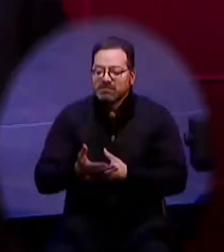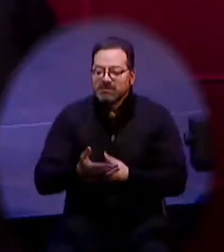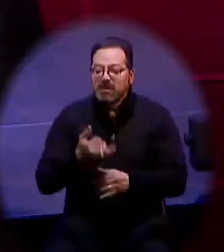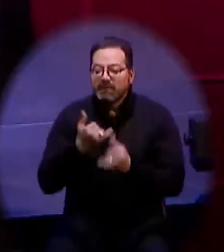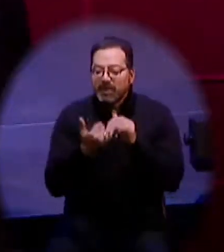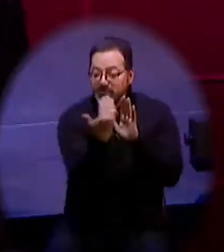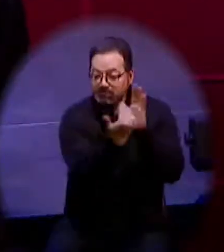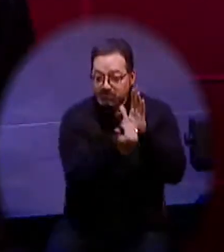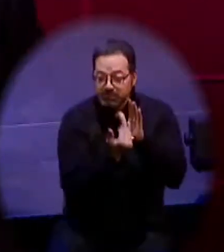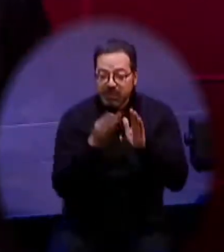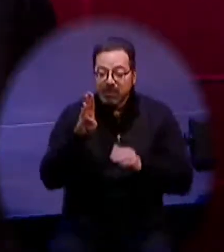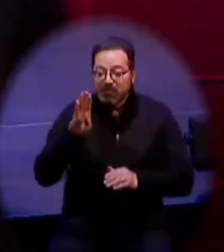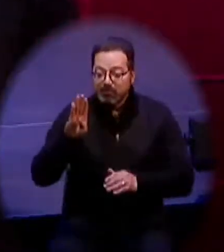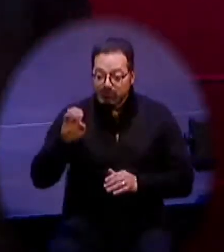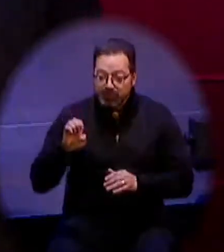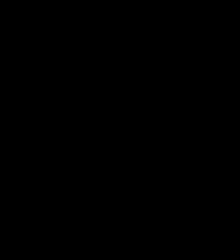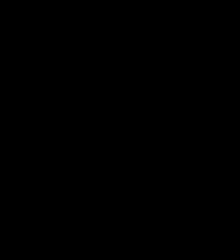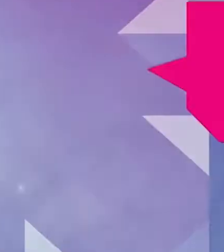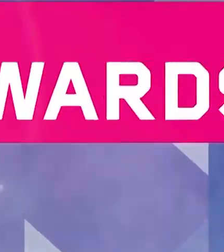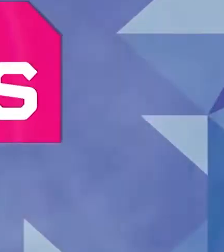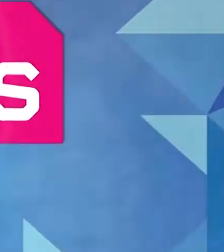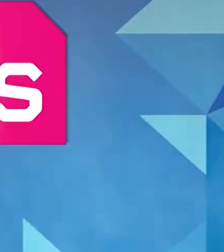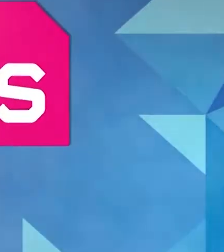year's be artistic award are